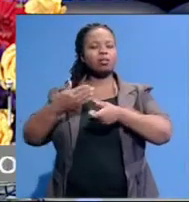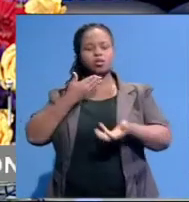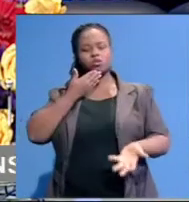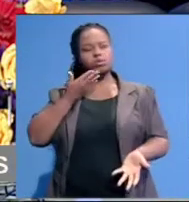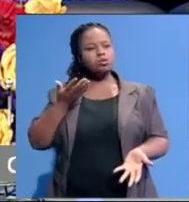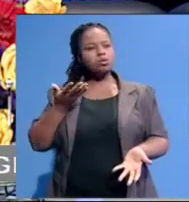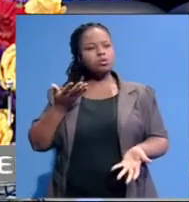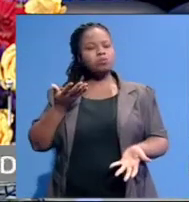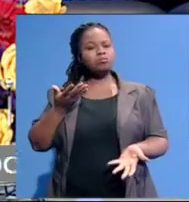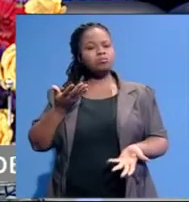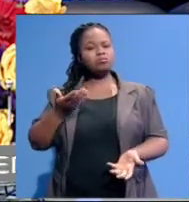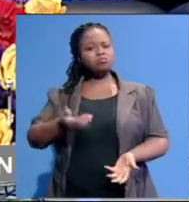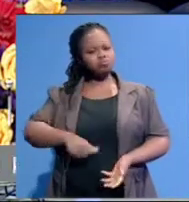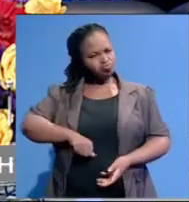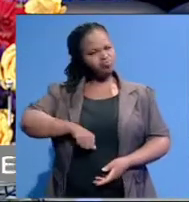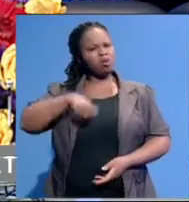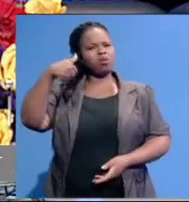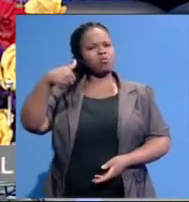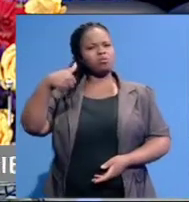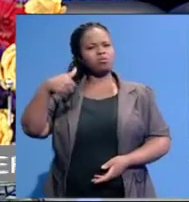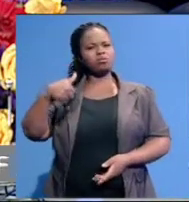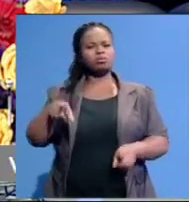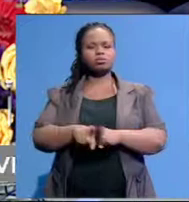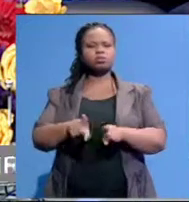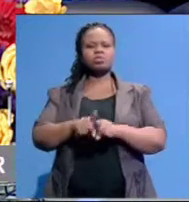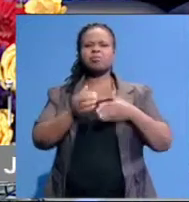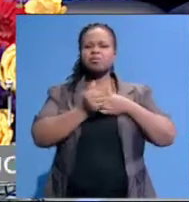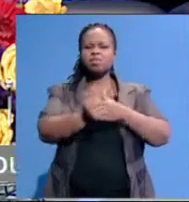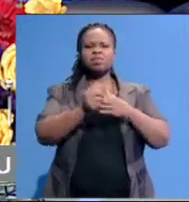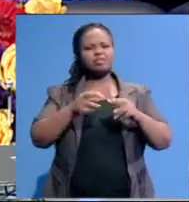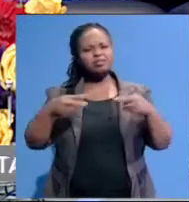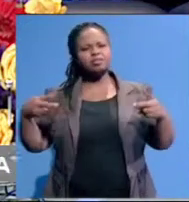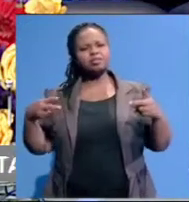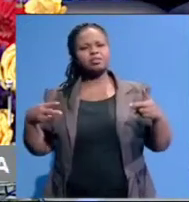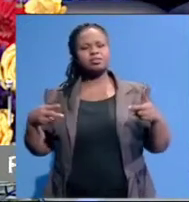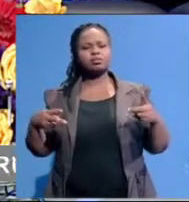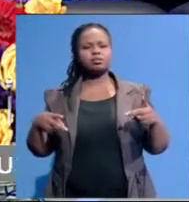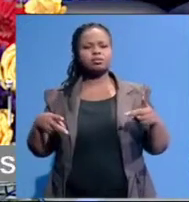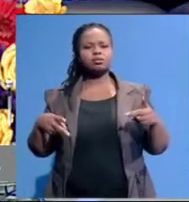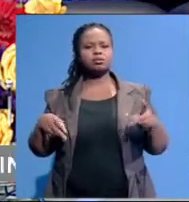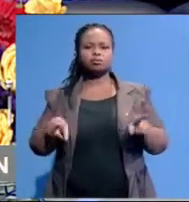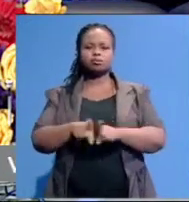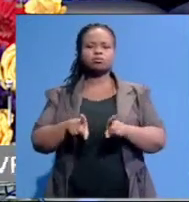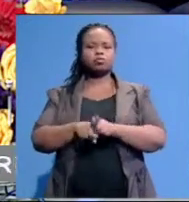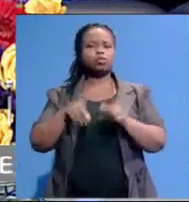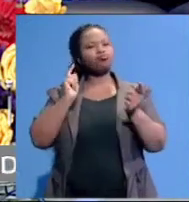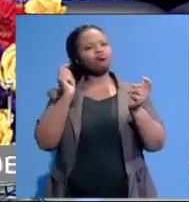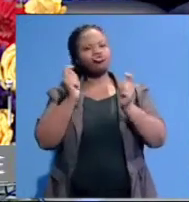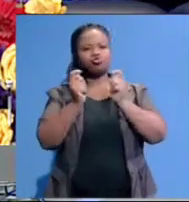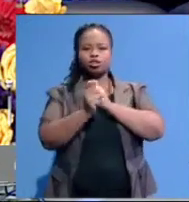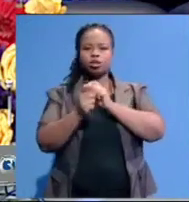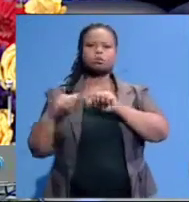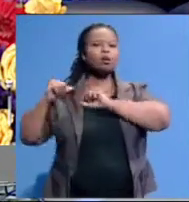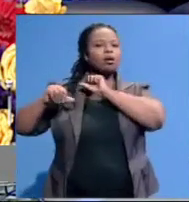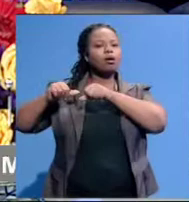from a very proud history and line of leaders that have emerged over decades. We can take it